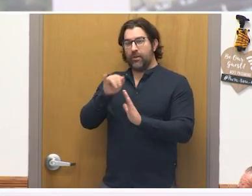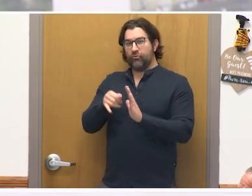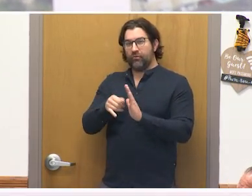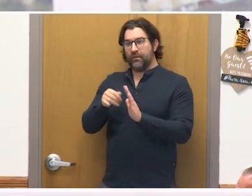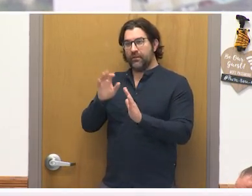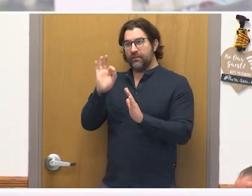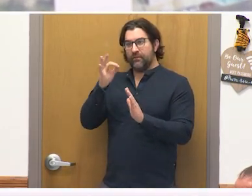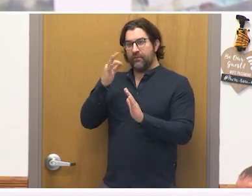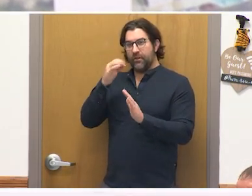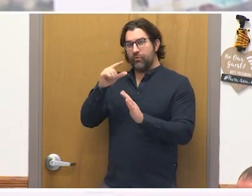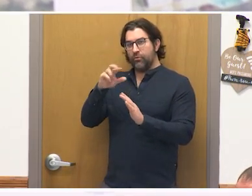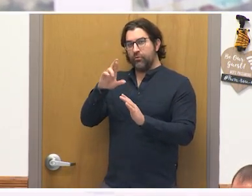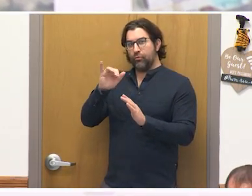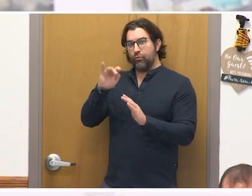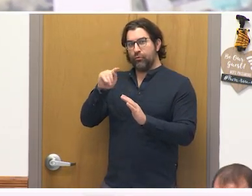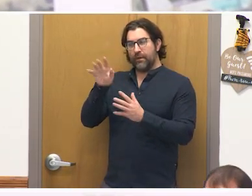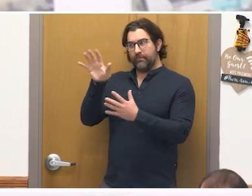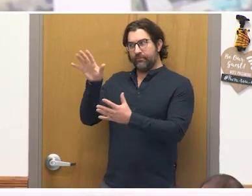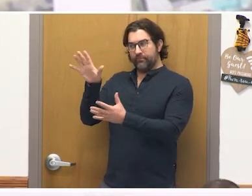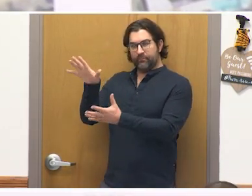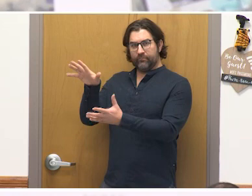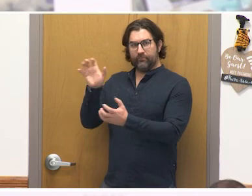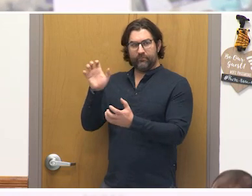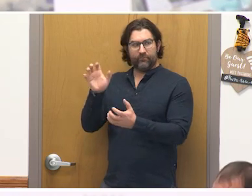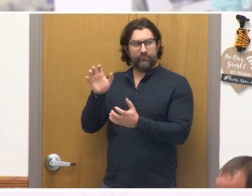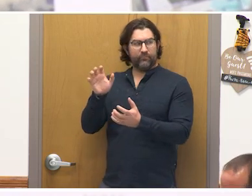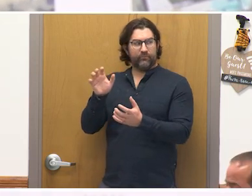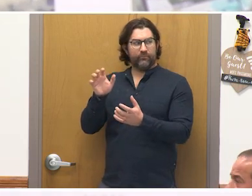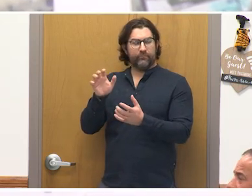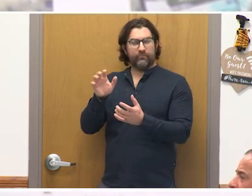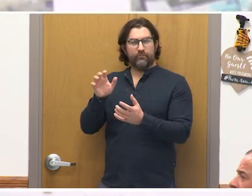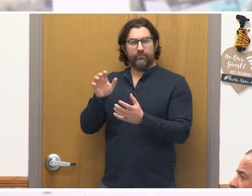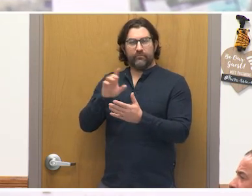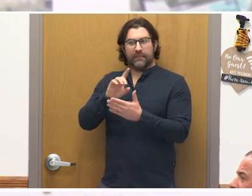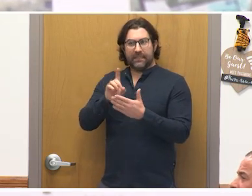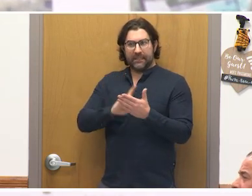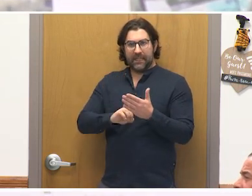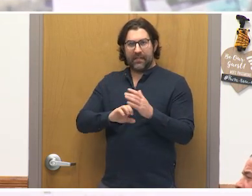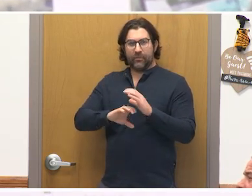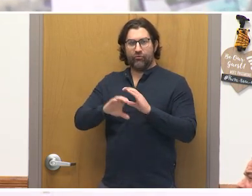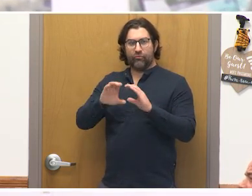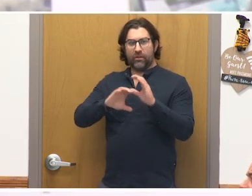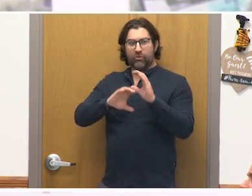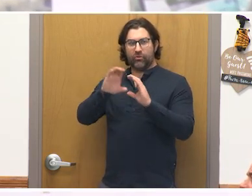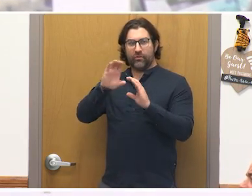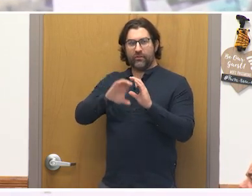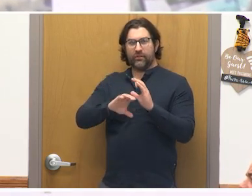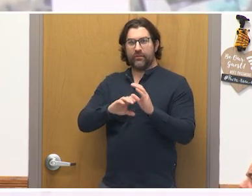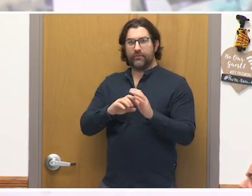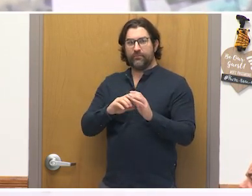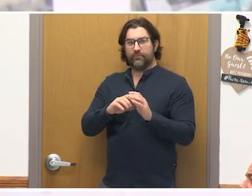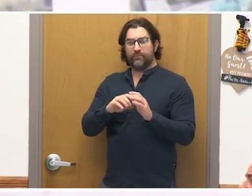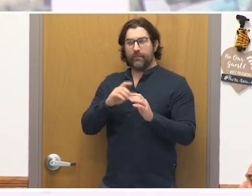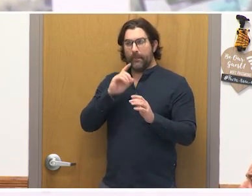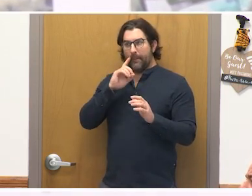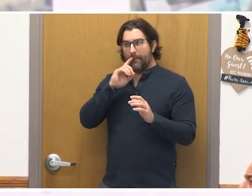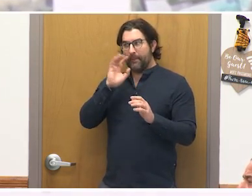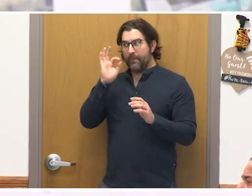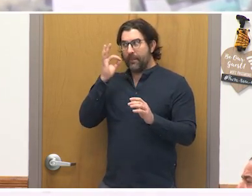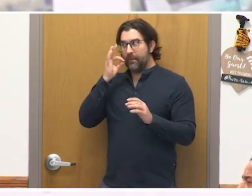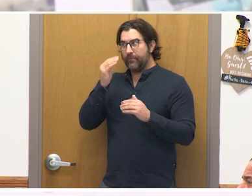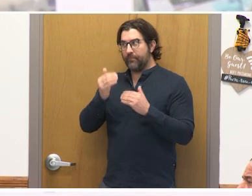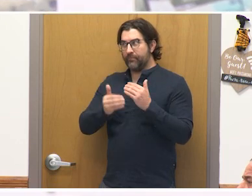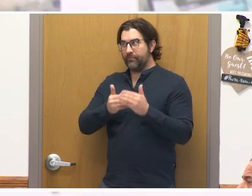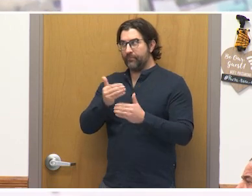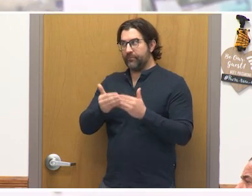a federal grant to take it through design and construction. And so the federal process